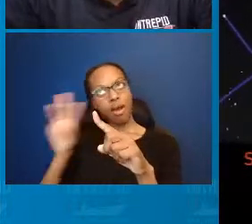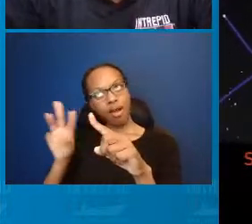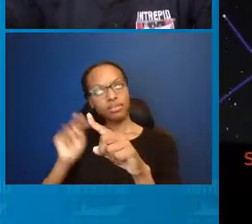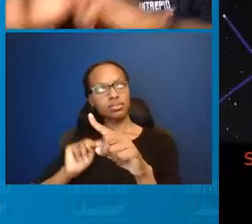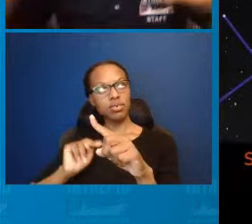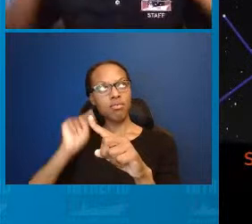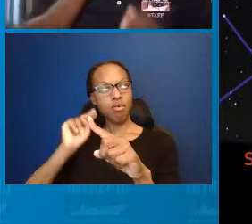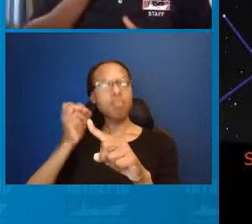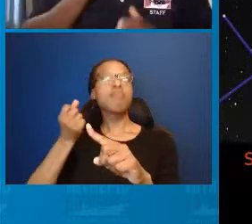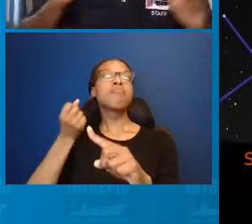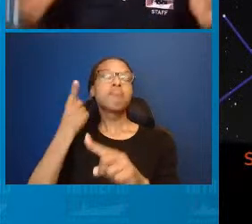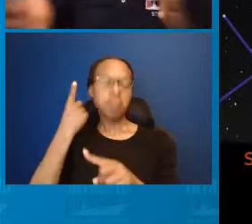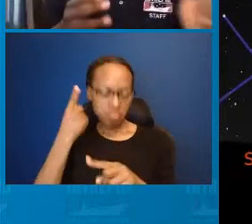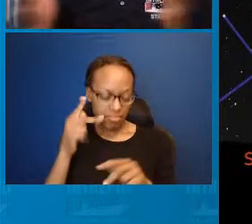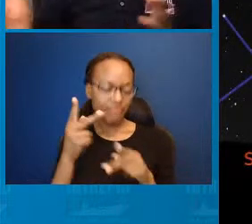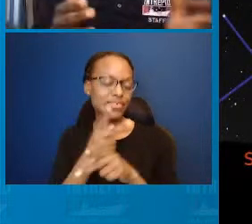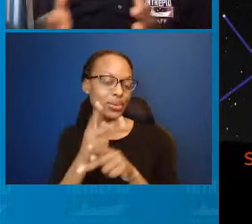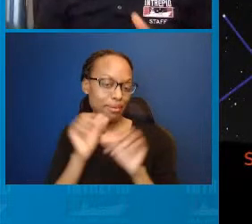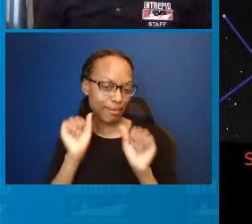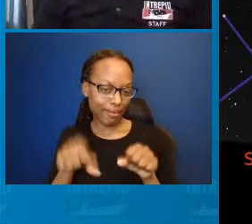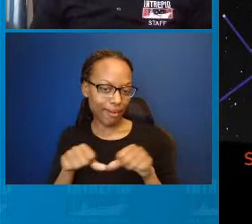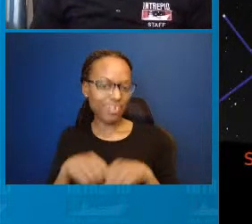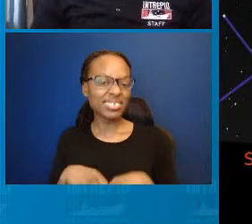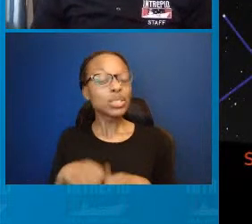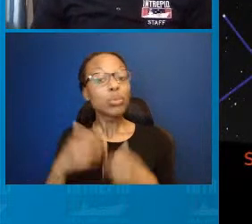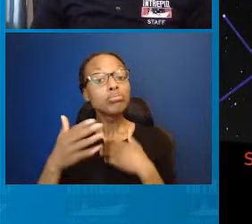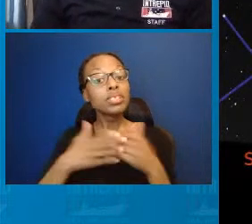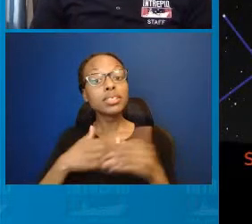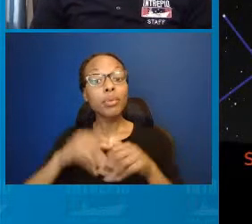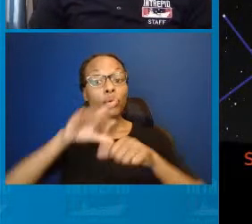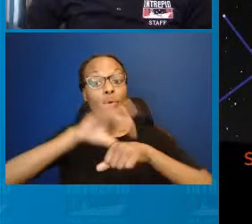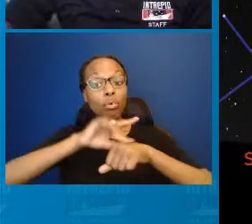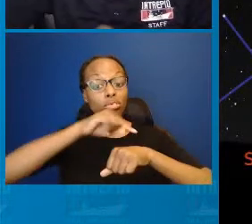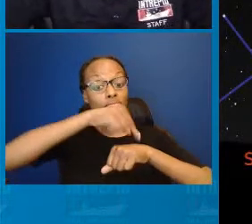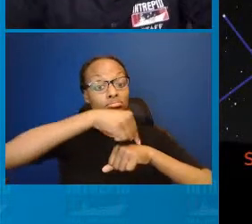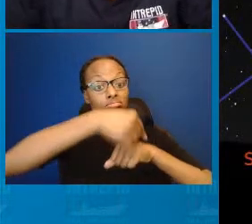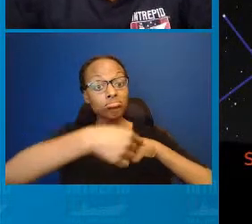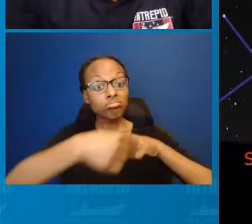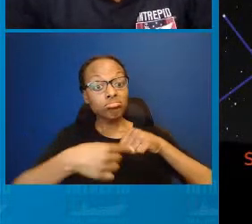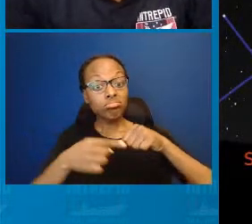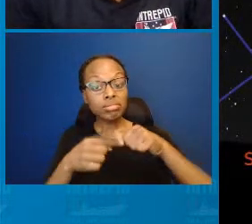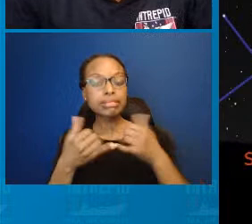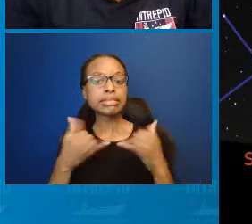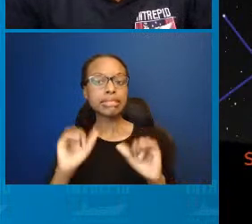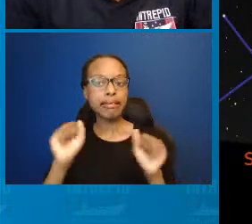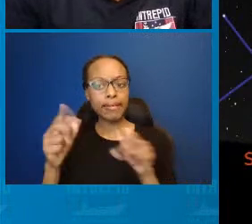we can still figure out where we have to go and how we have to move, right? Now,